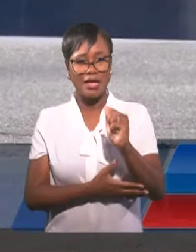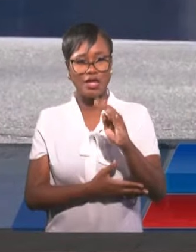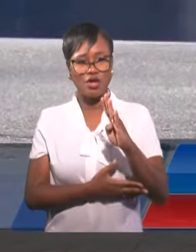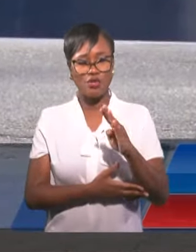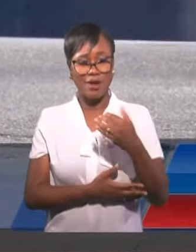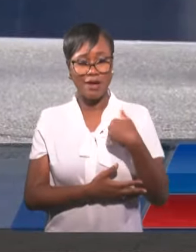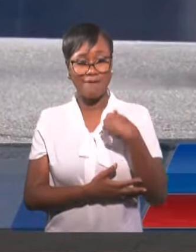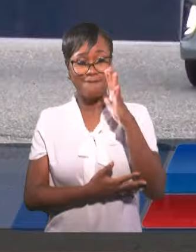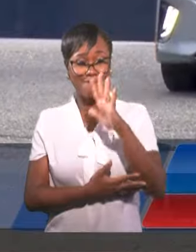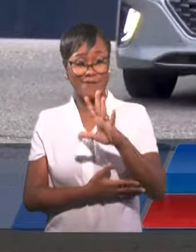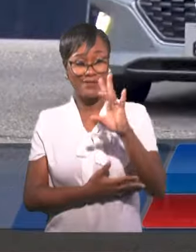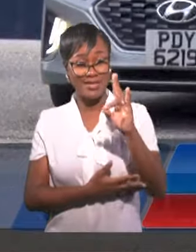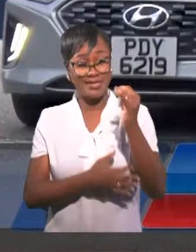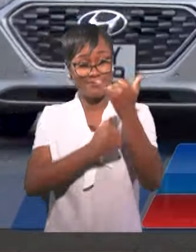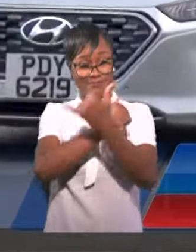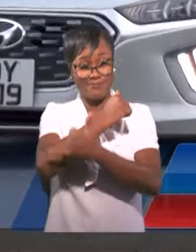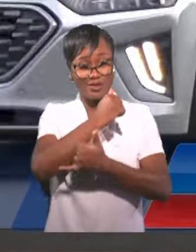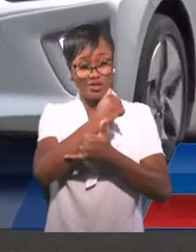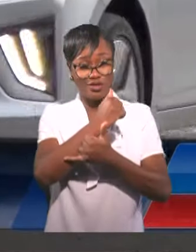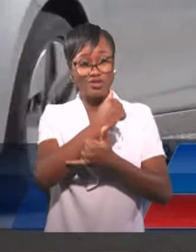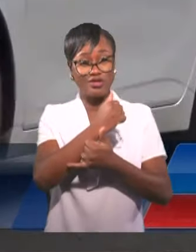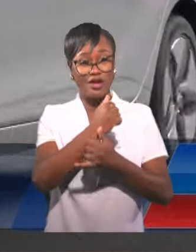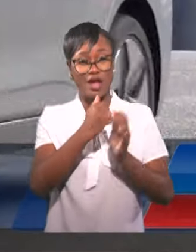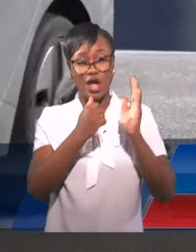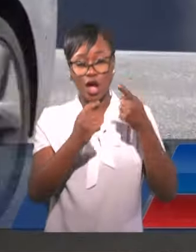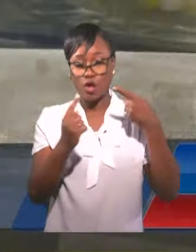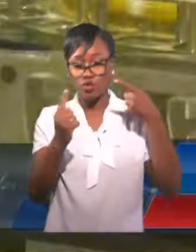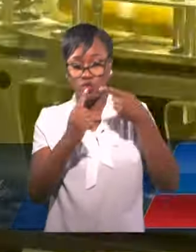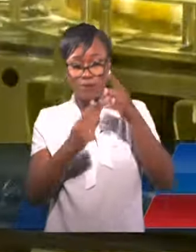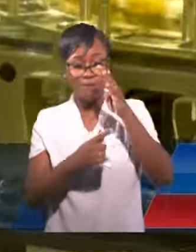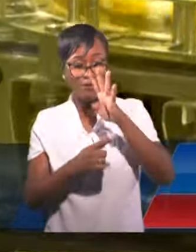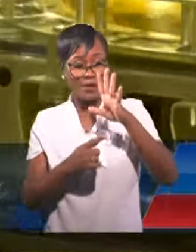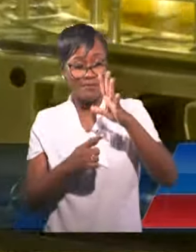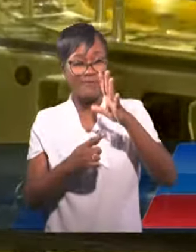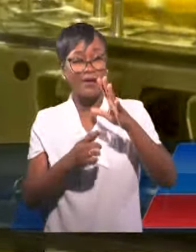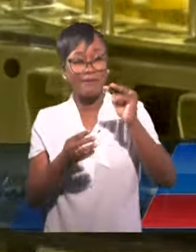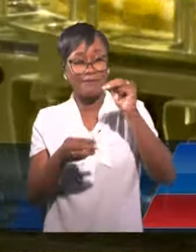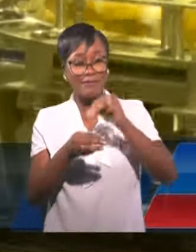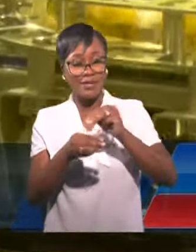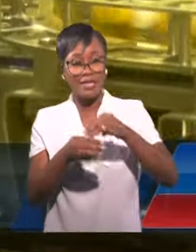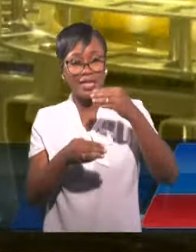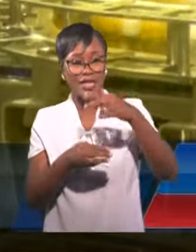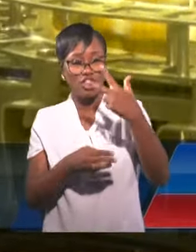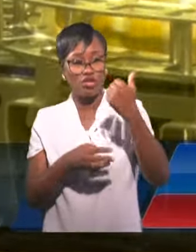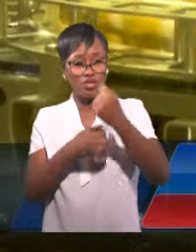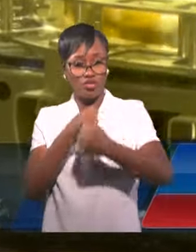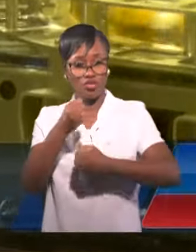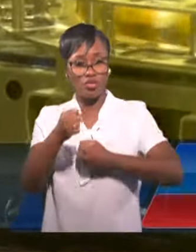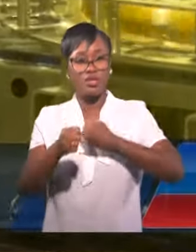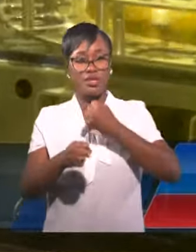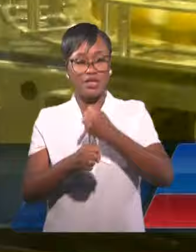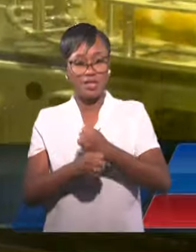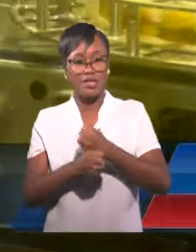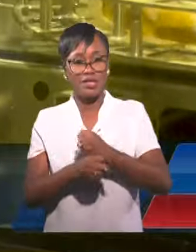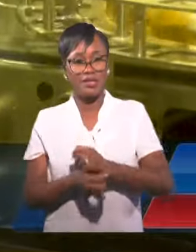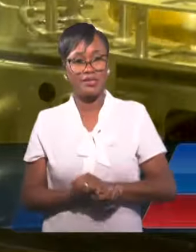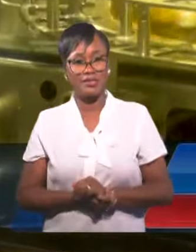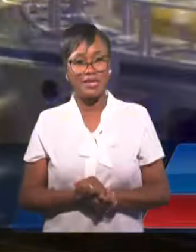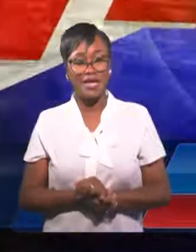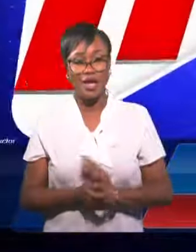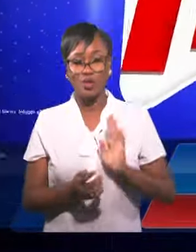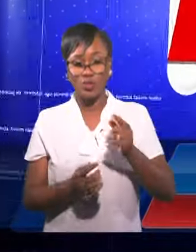37 countries and has the mission to be in 45 markets in the next 3 years, seeing the potential also in Japan and